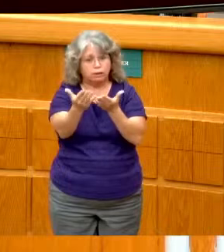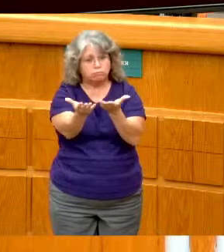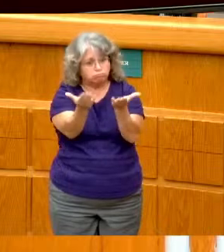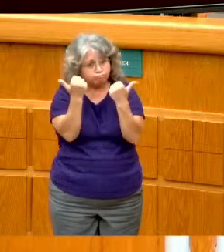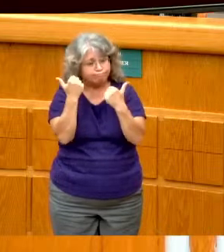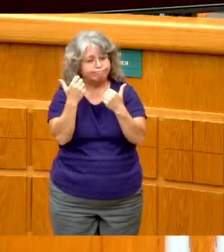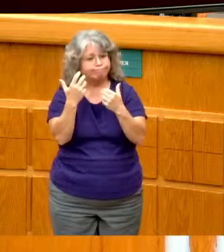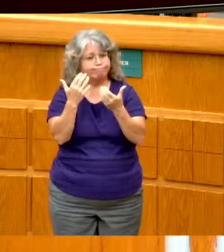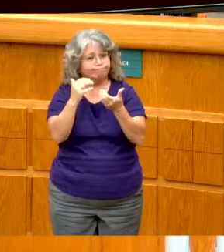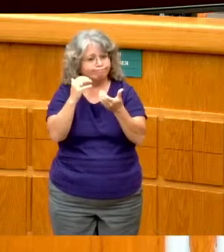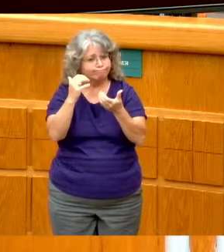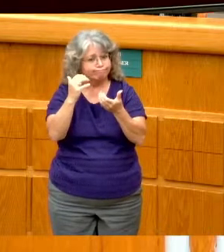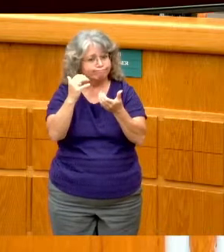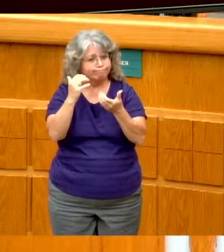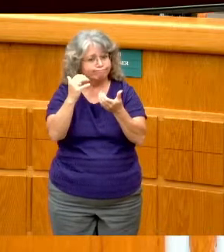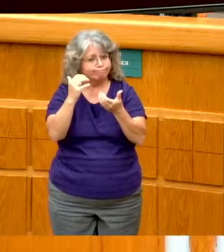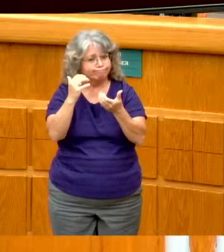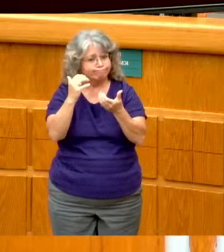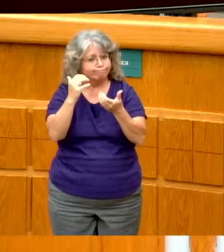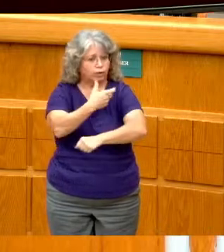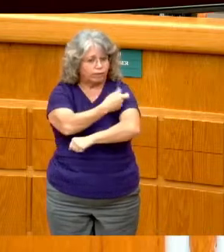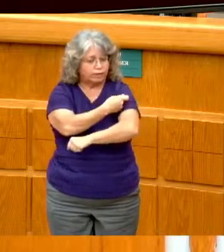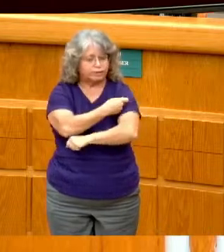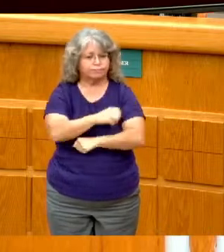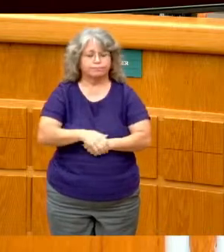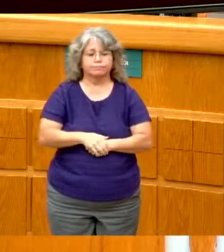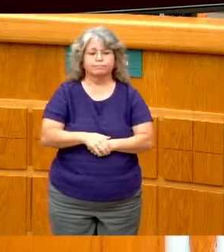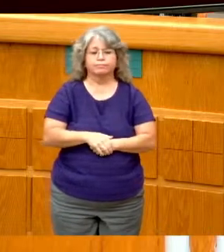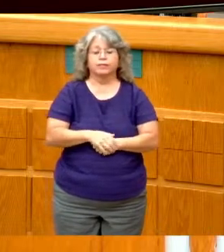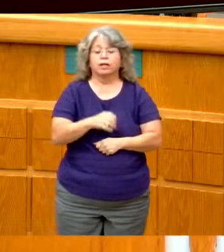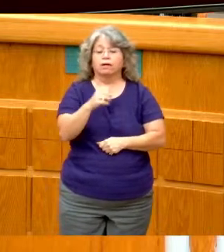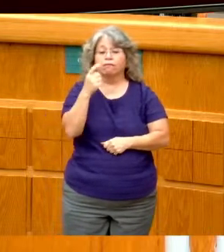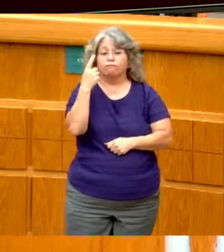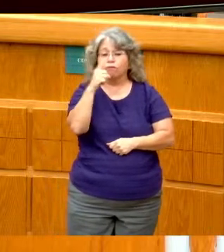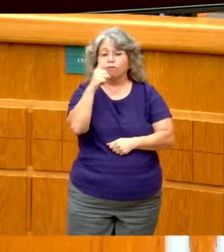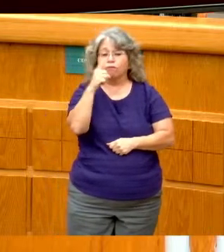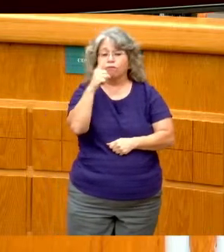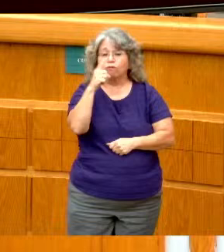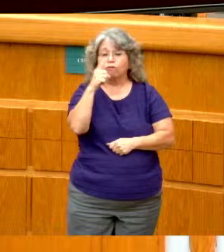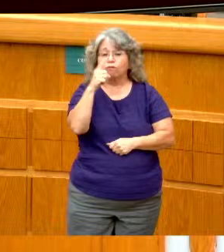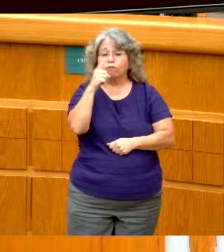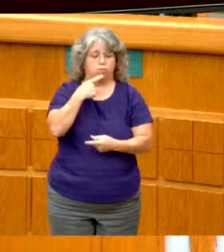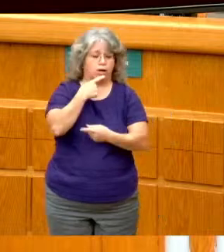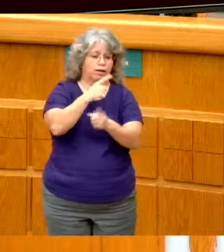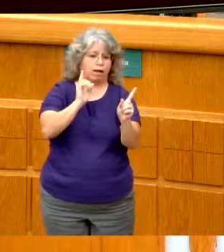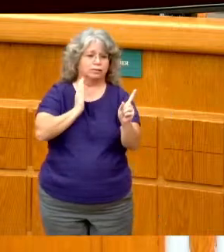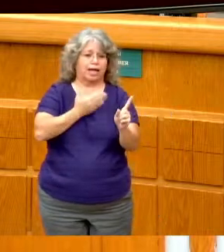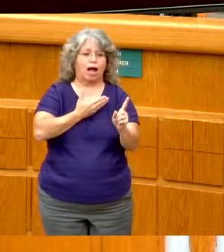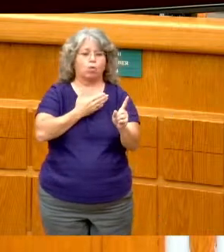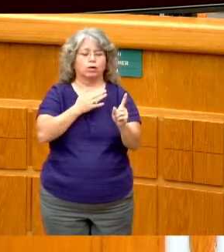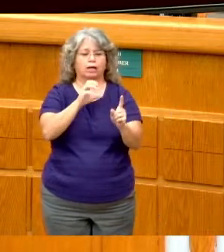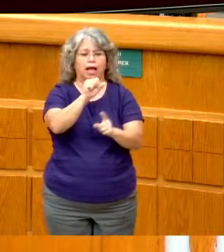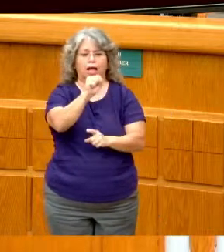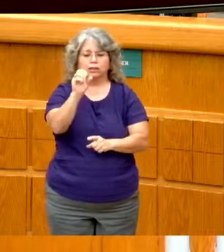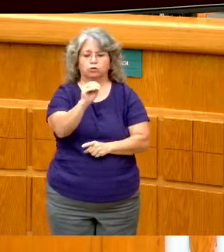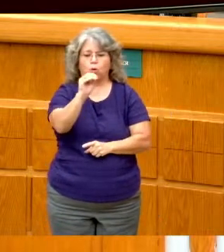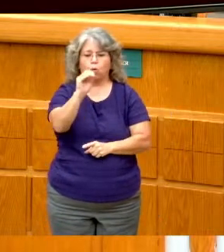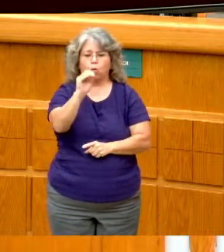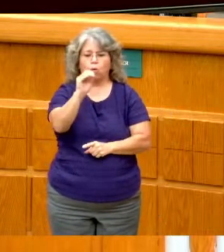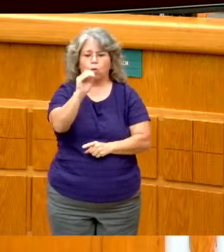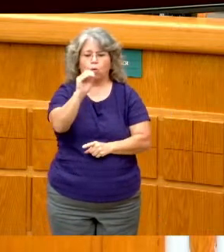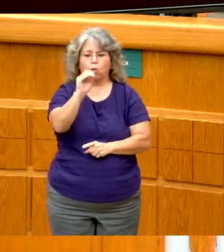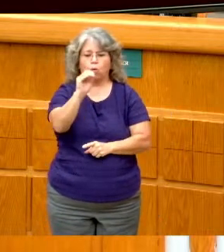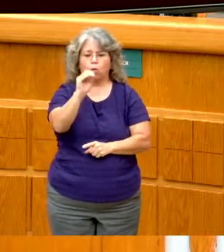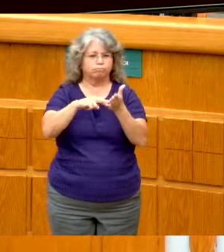proud to announce that the Save Our Seniors Homebound program will be expanding its services.